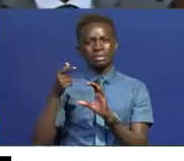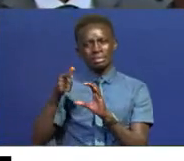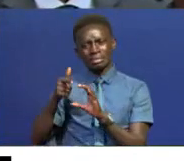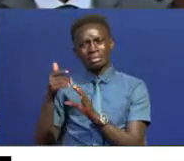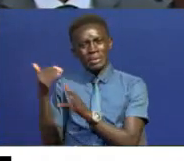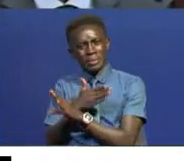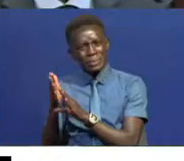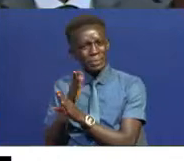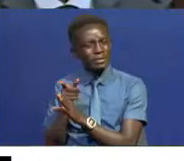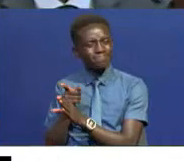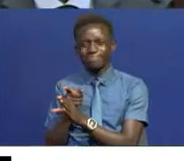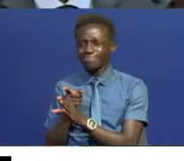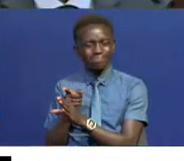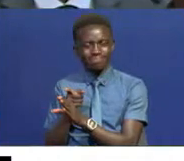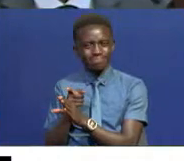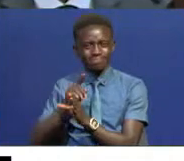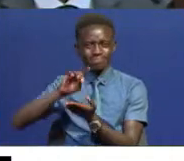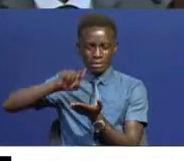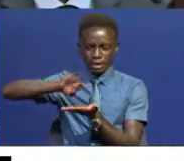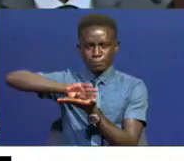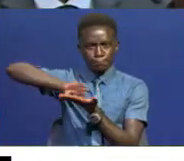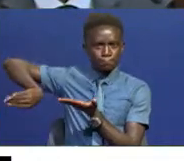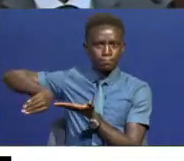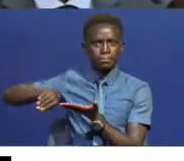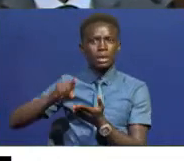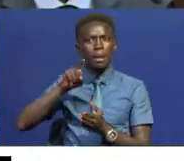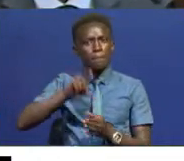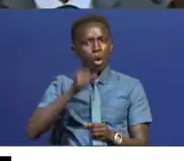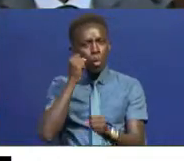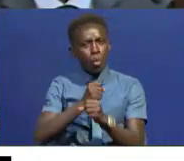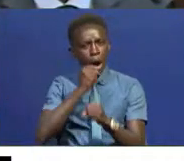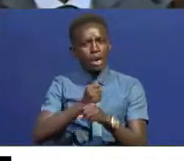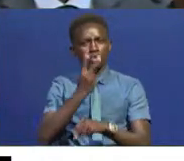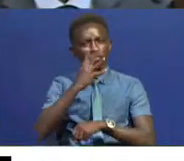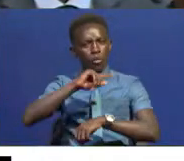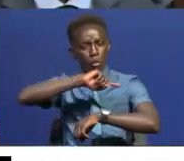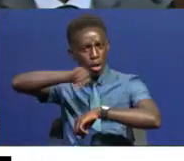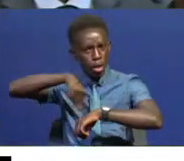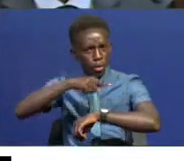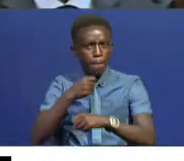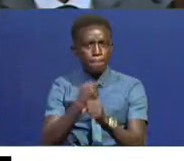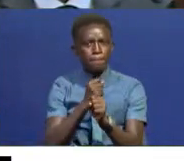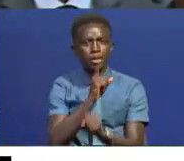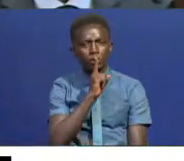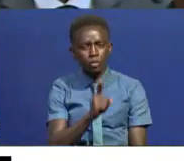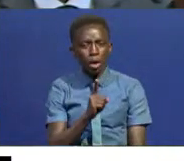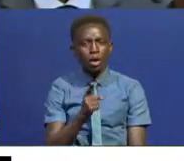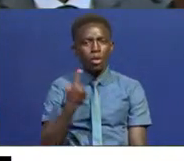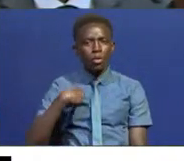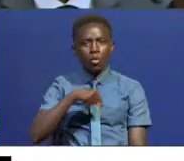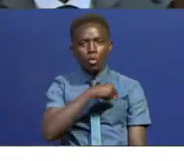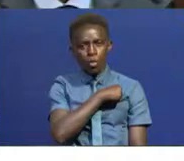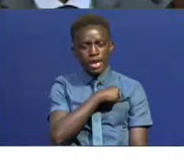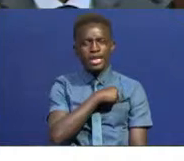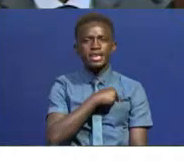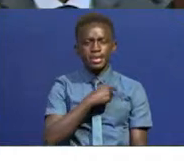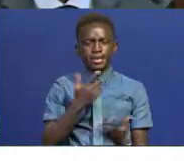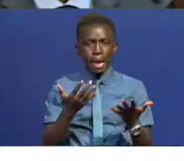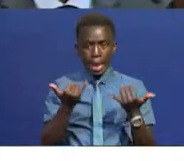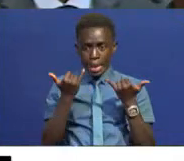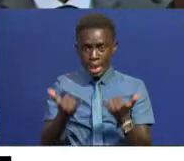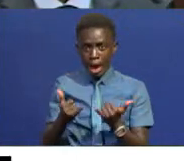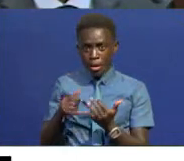And we must work round the clock to make sure that we walk away from the current